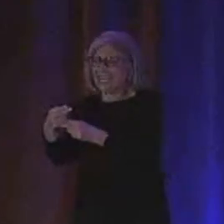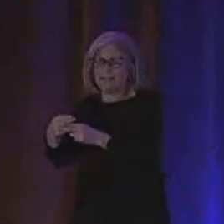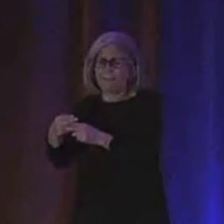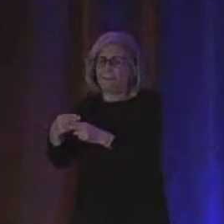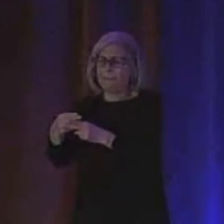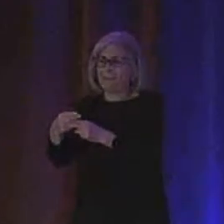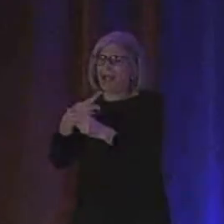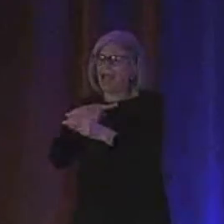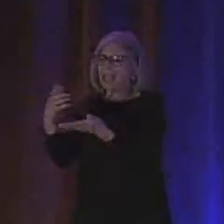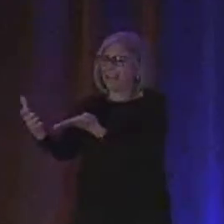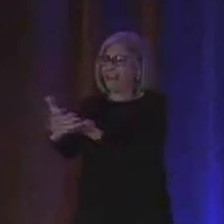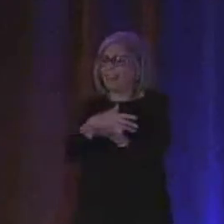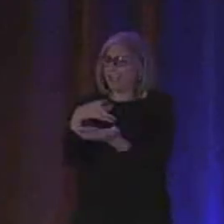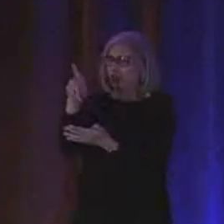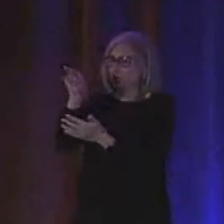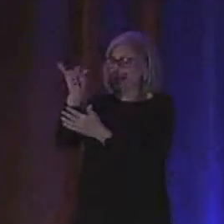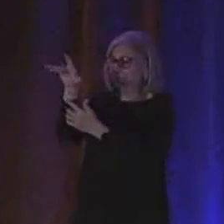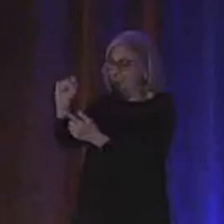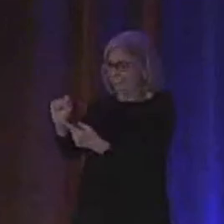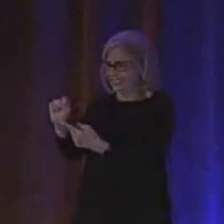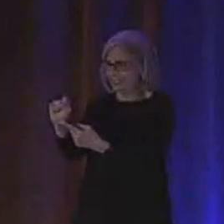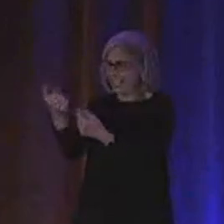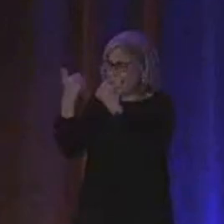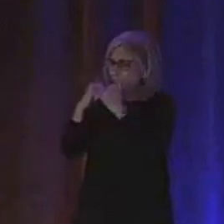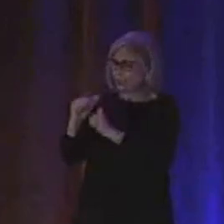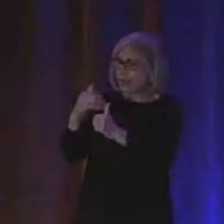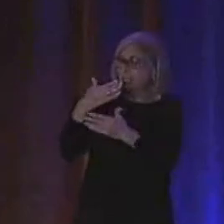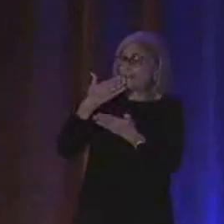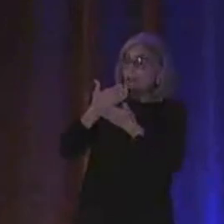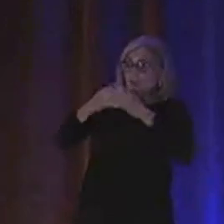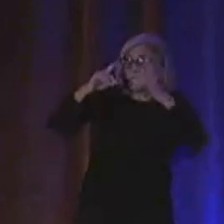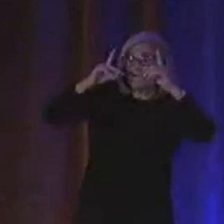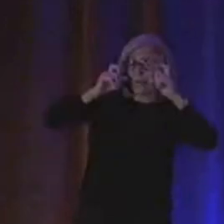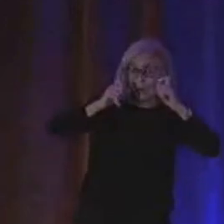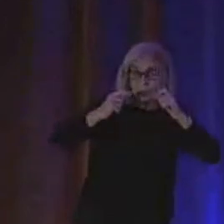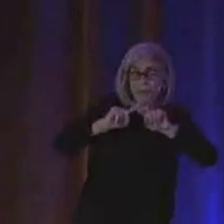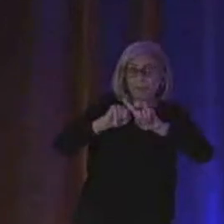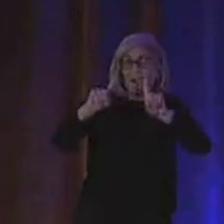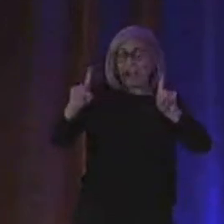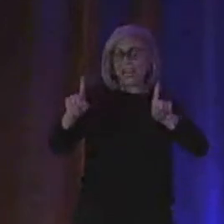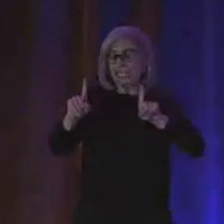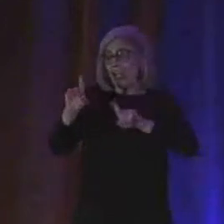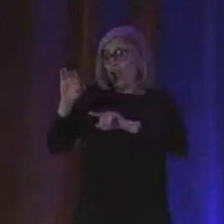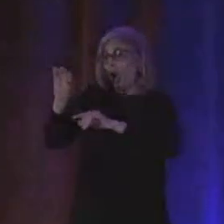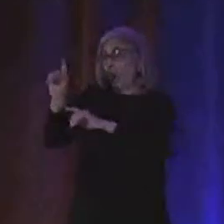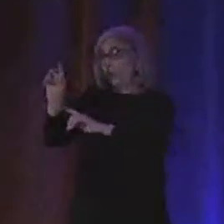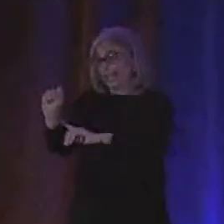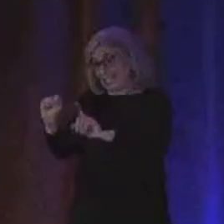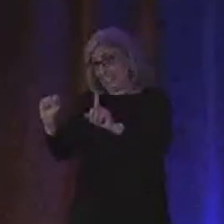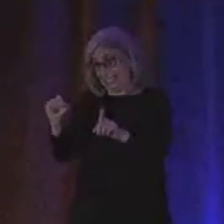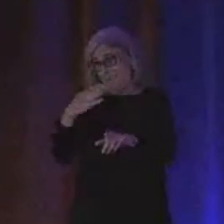crystal collector. I try to get good photos, but Otis